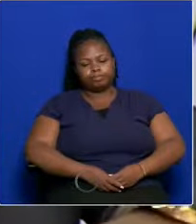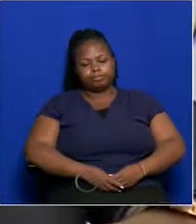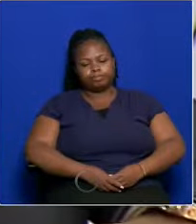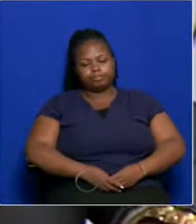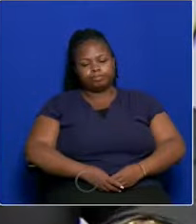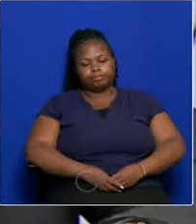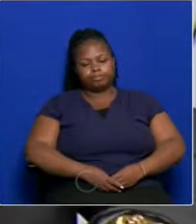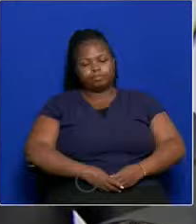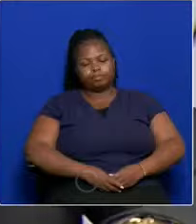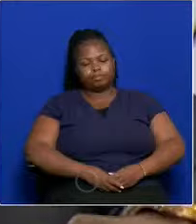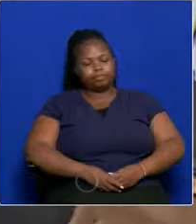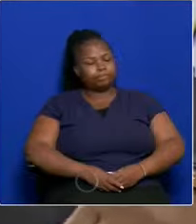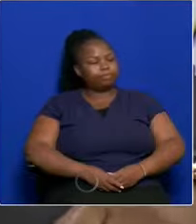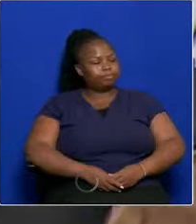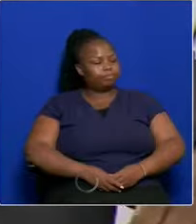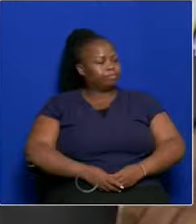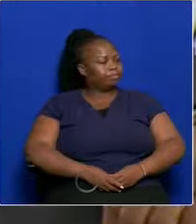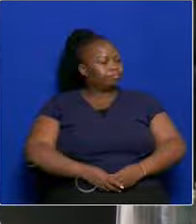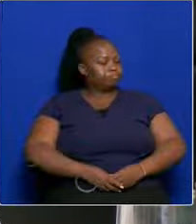I am there.